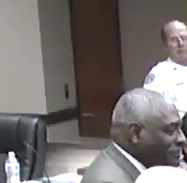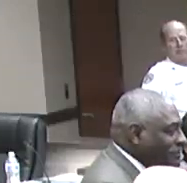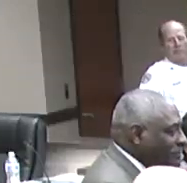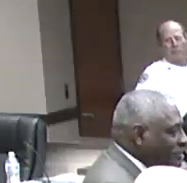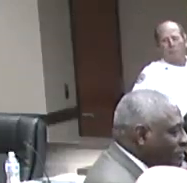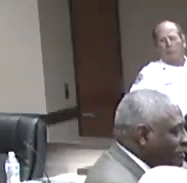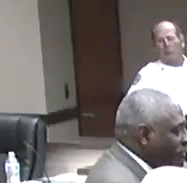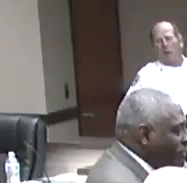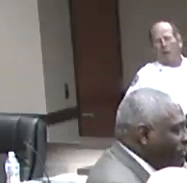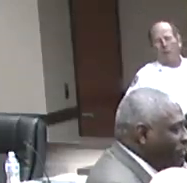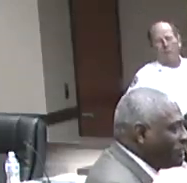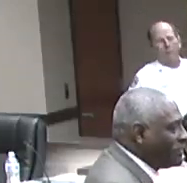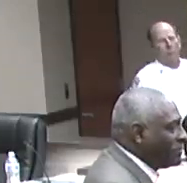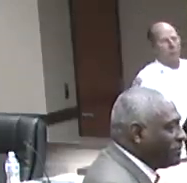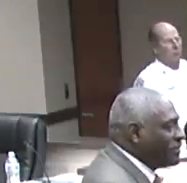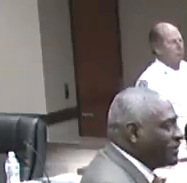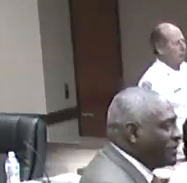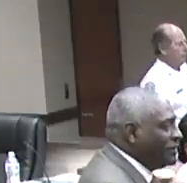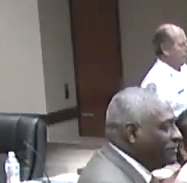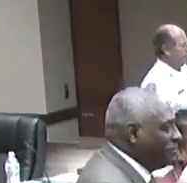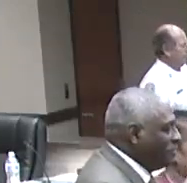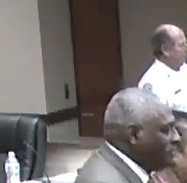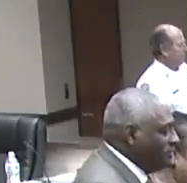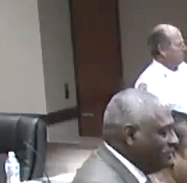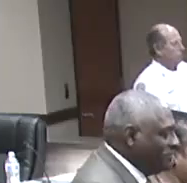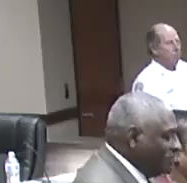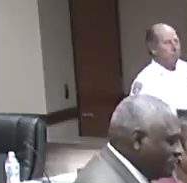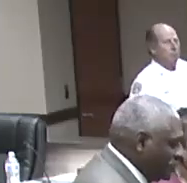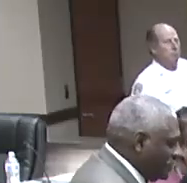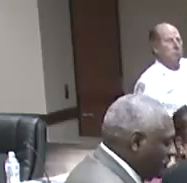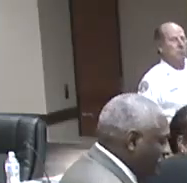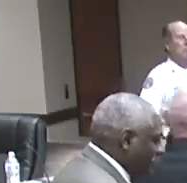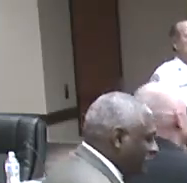next time. Congratulations.